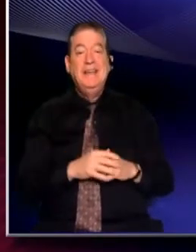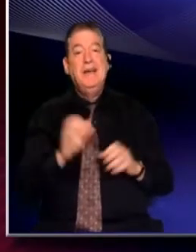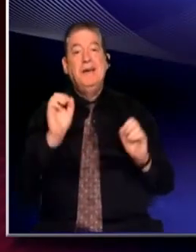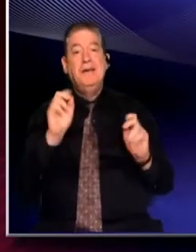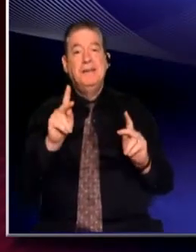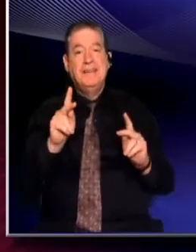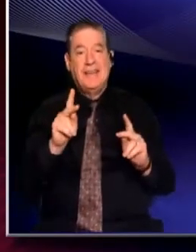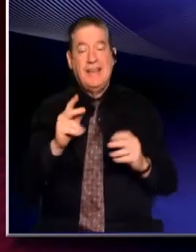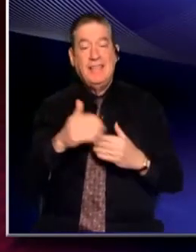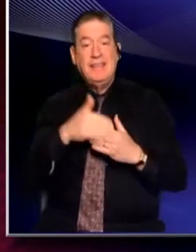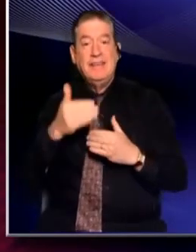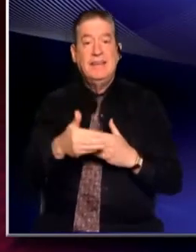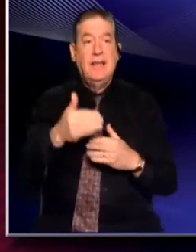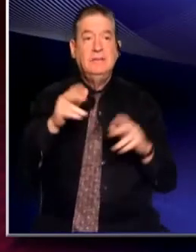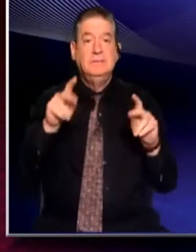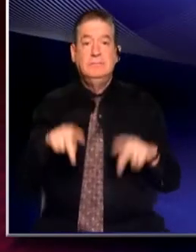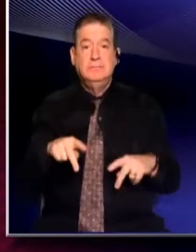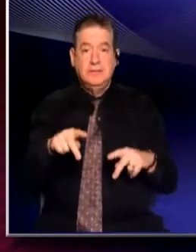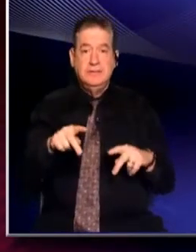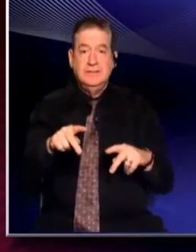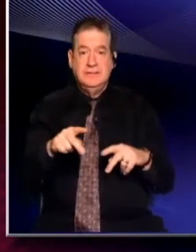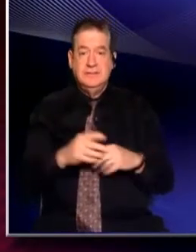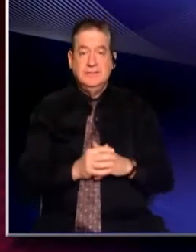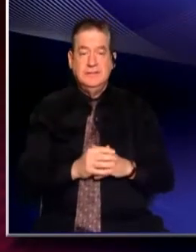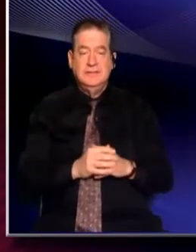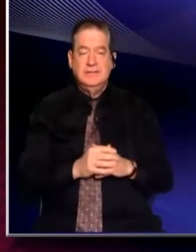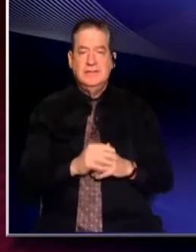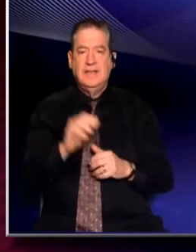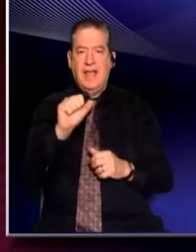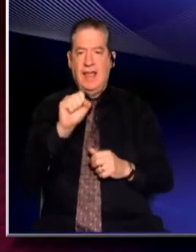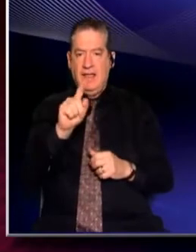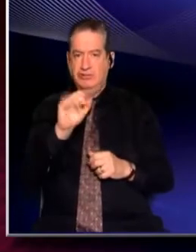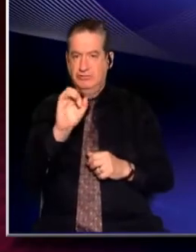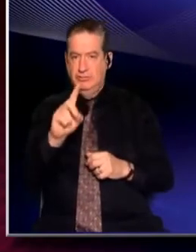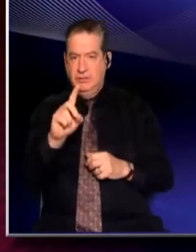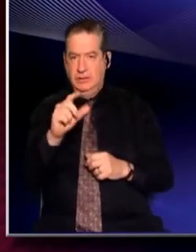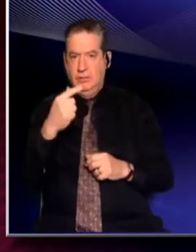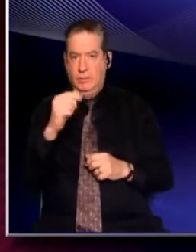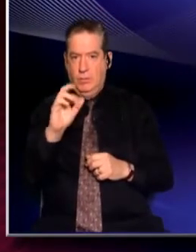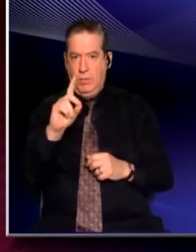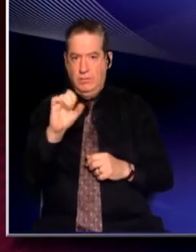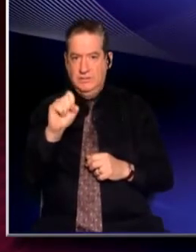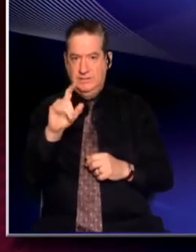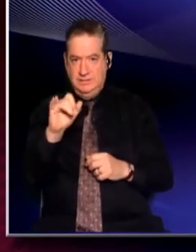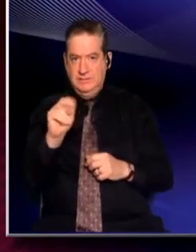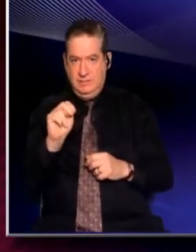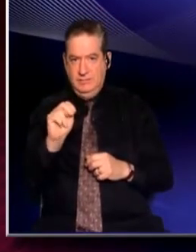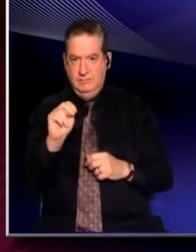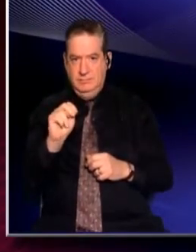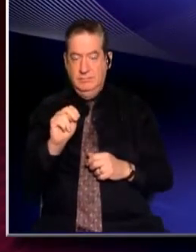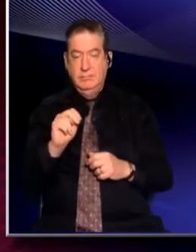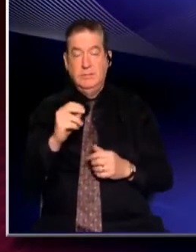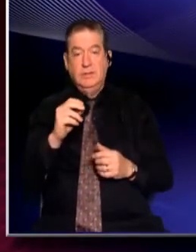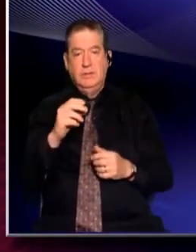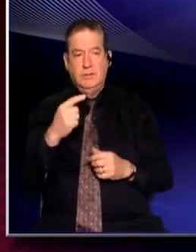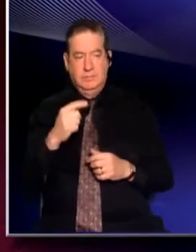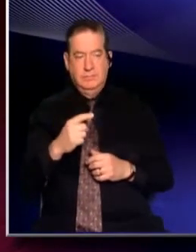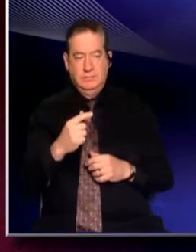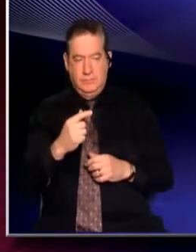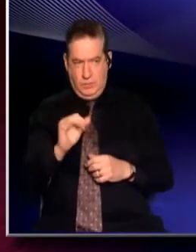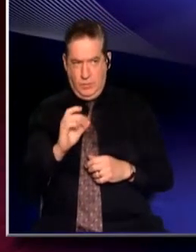Okay, the next person. Astrid Goldstein? Goodstein, I'm